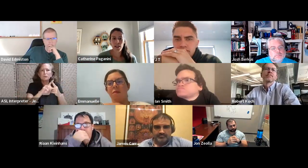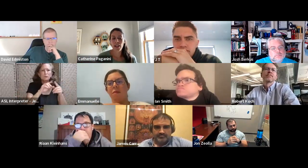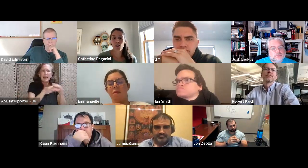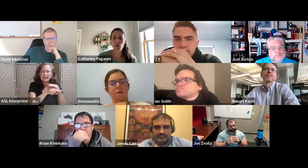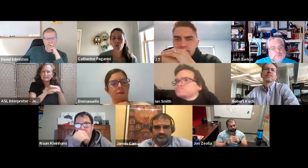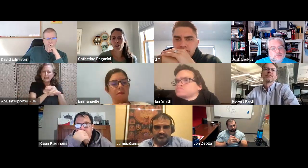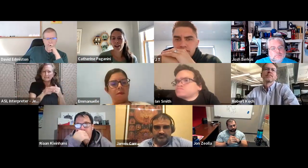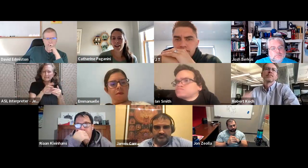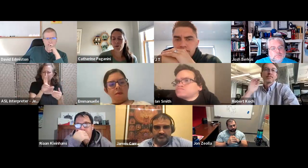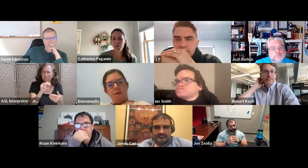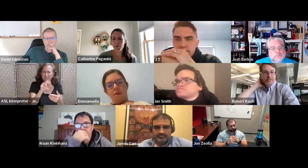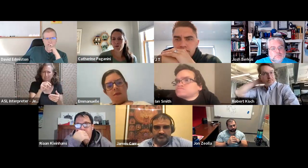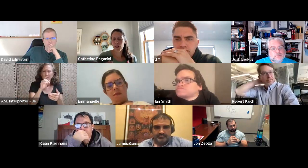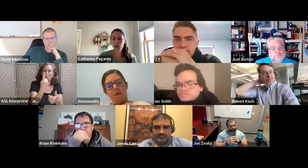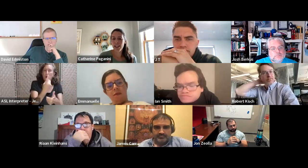accessibility. I think